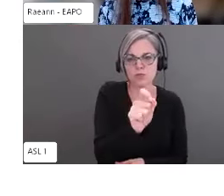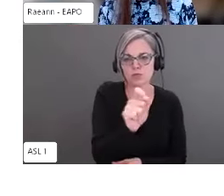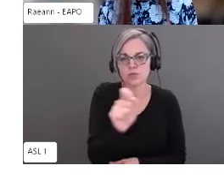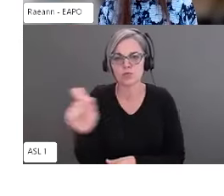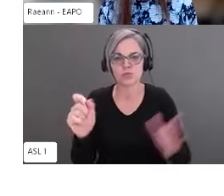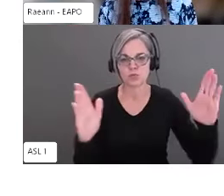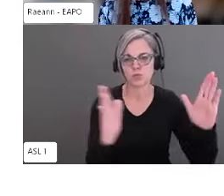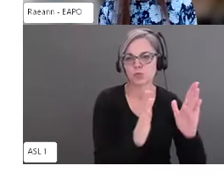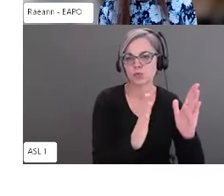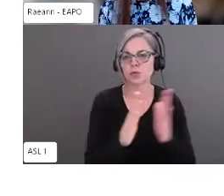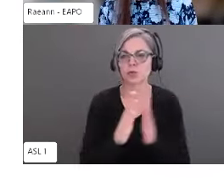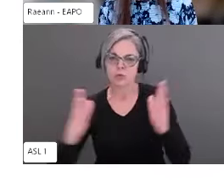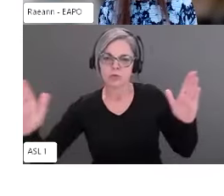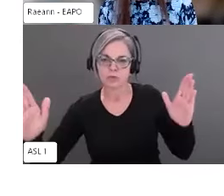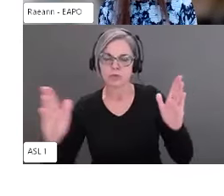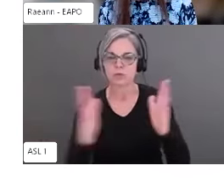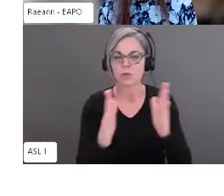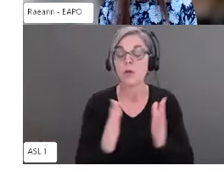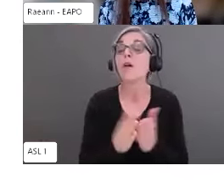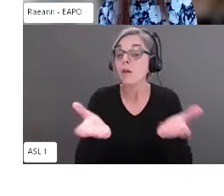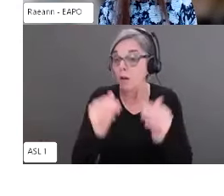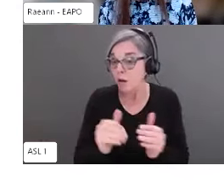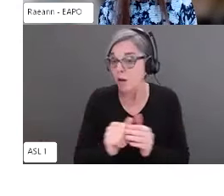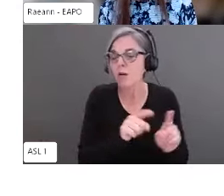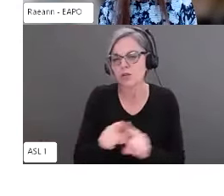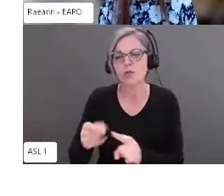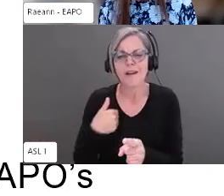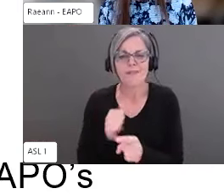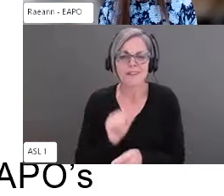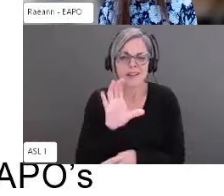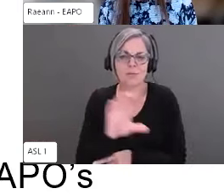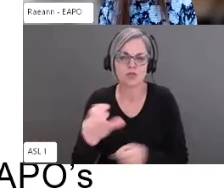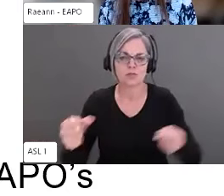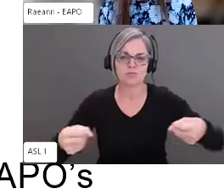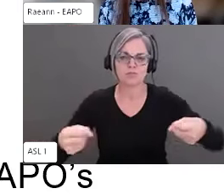is enabled, so you can make that personalized on your own screens.